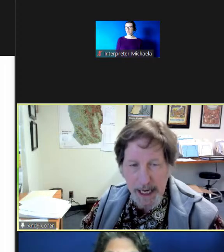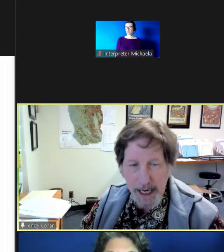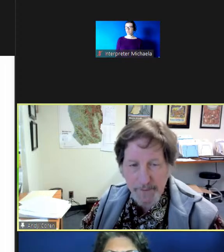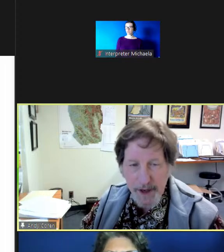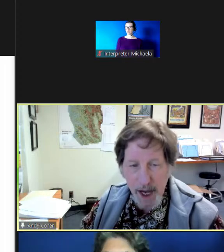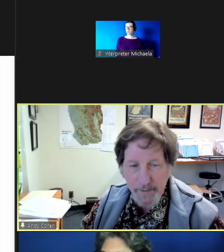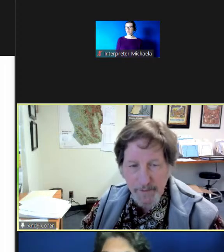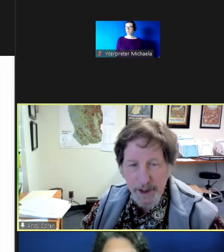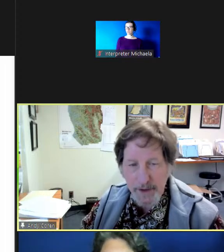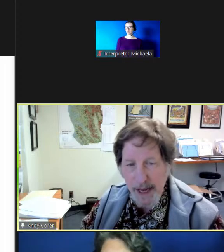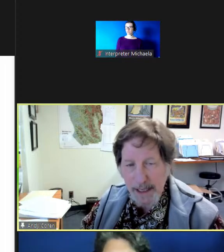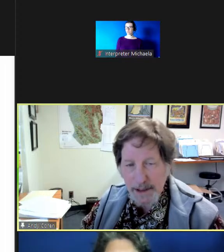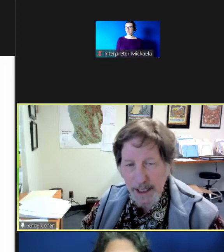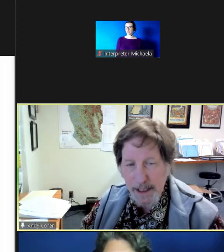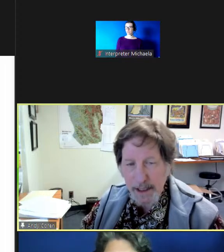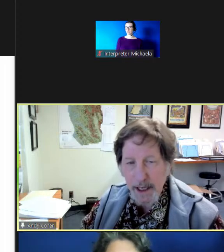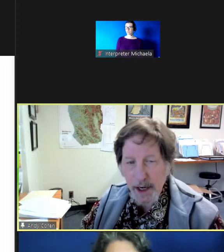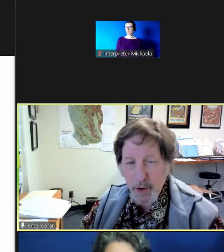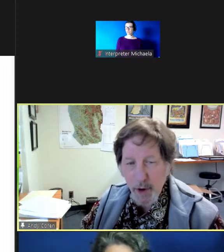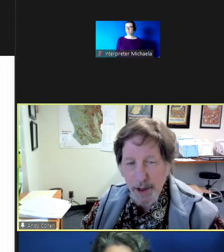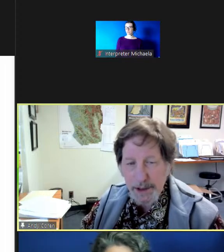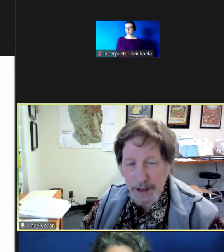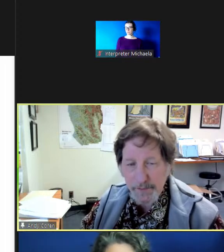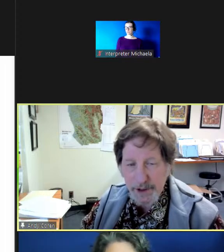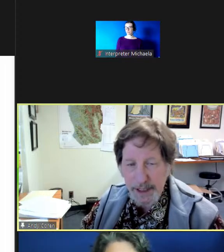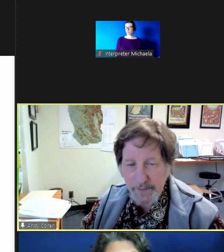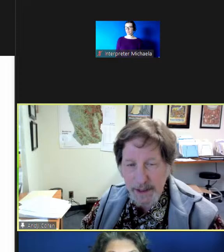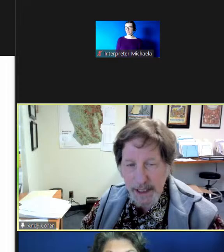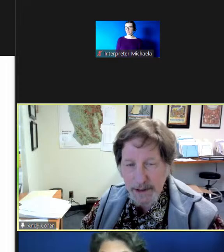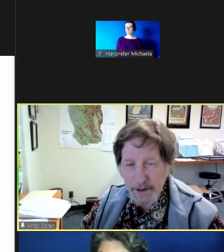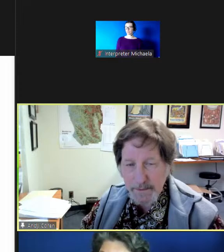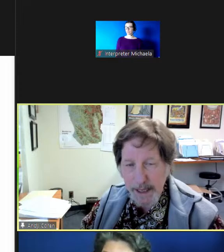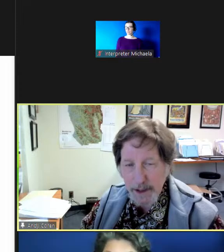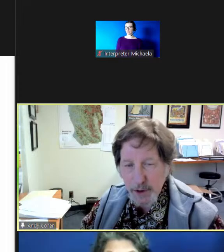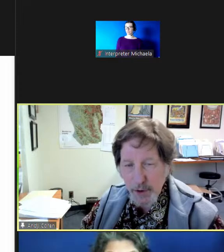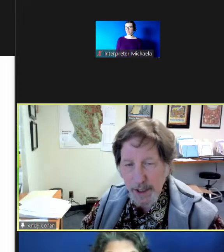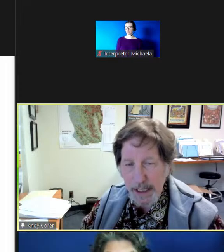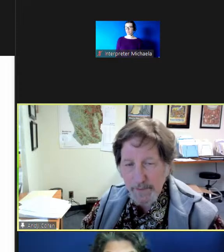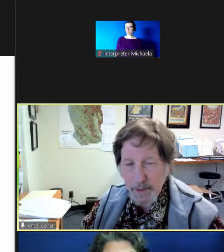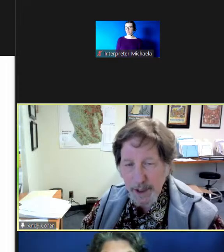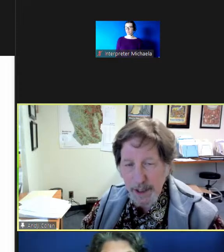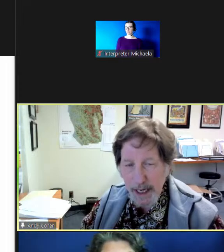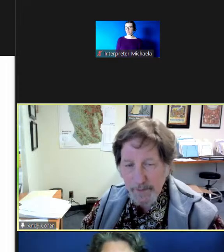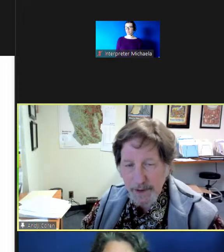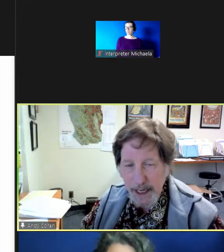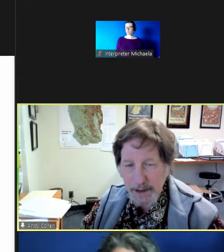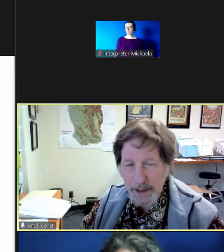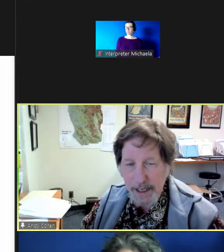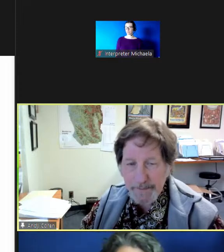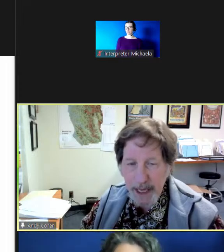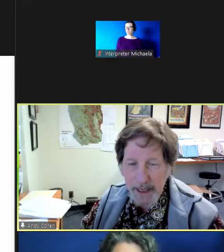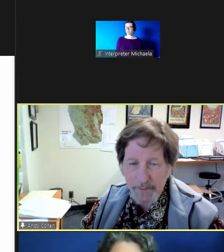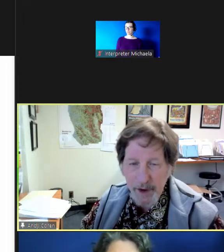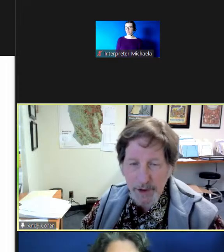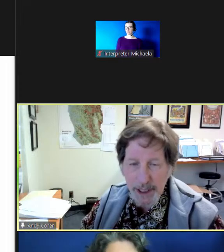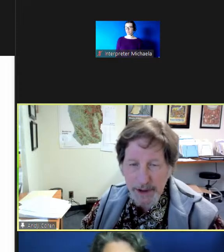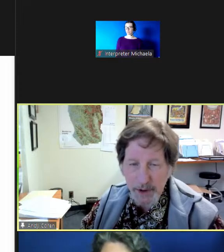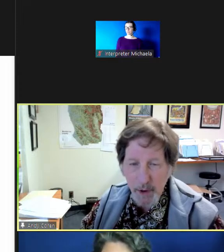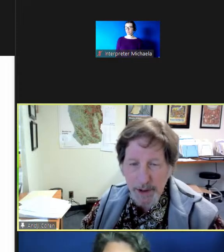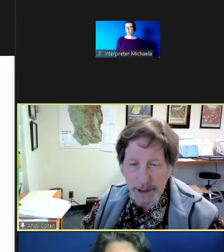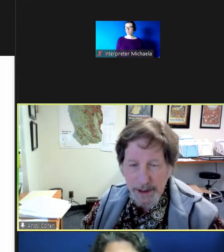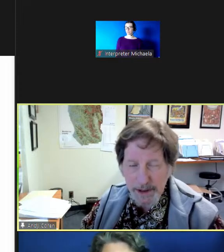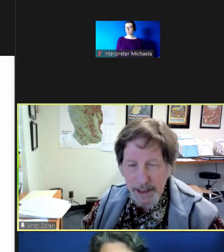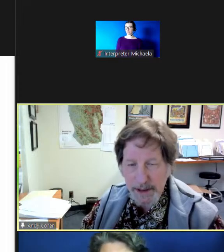non-nationals. If not fully vaccinated, quarantine for 7 days is mandatory, even with a negative test, and if no